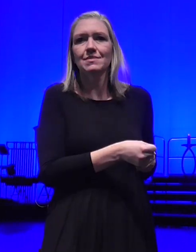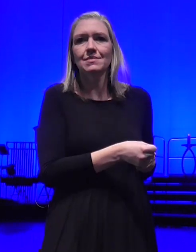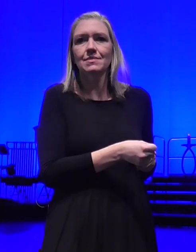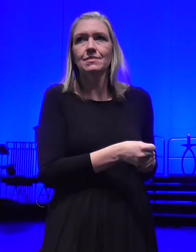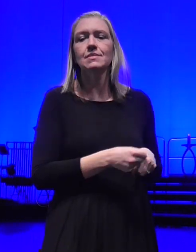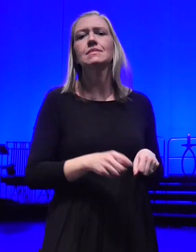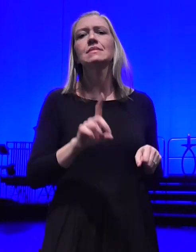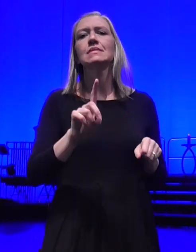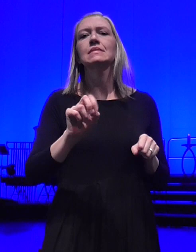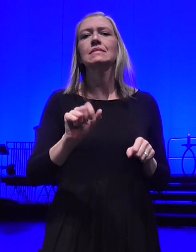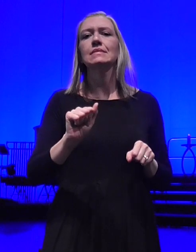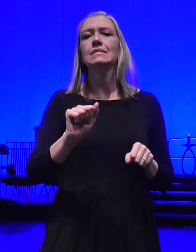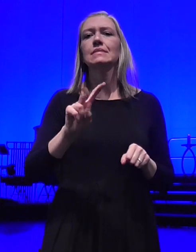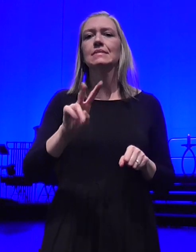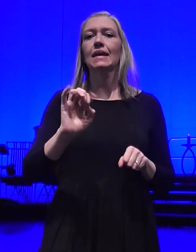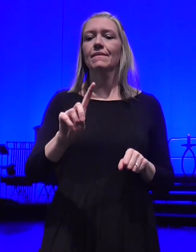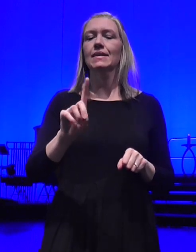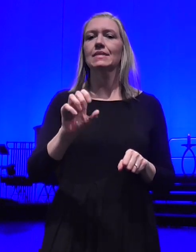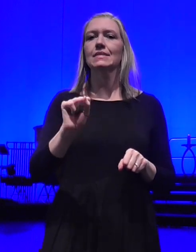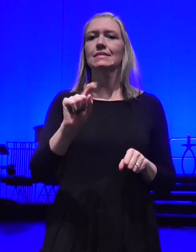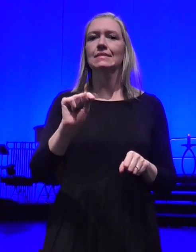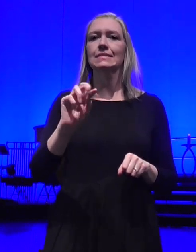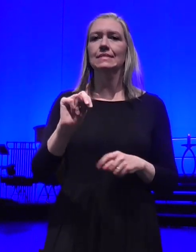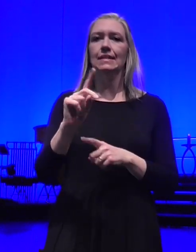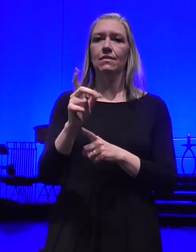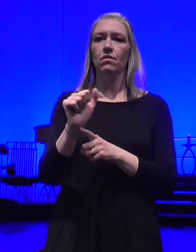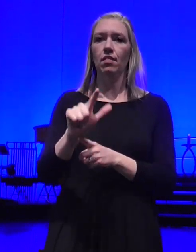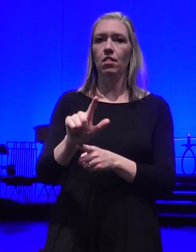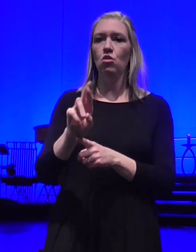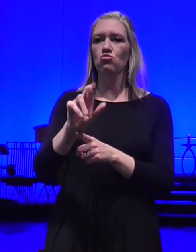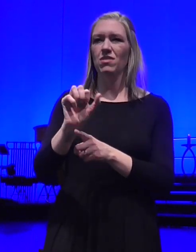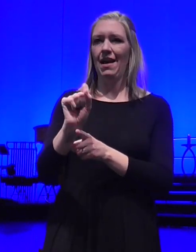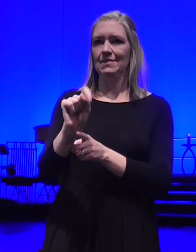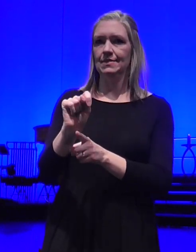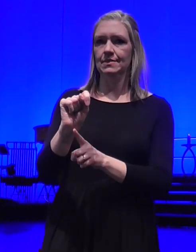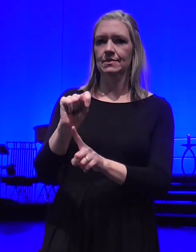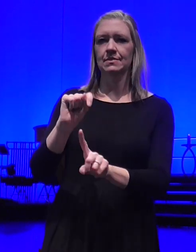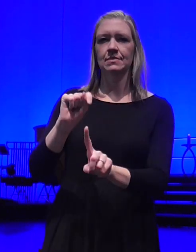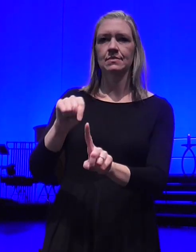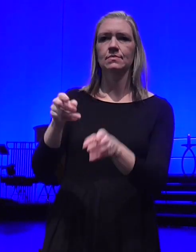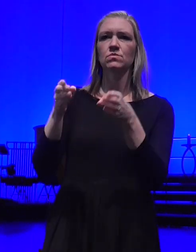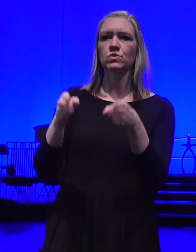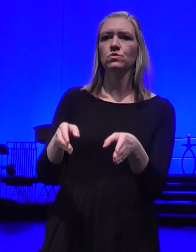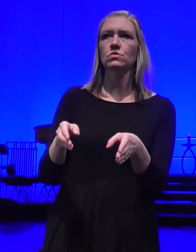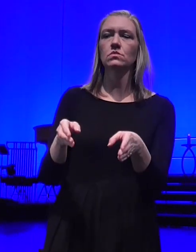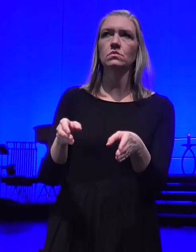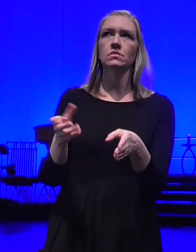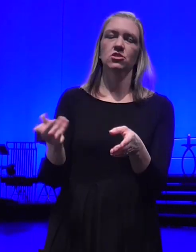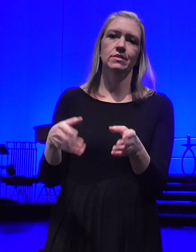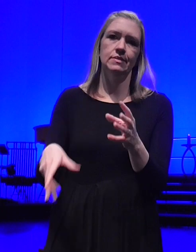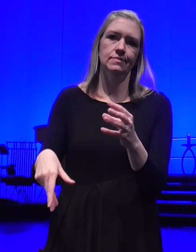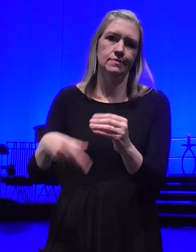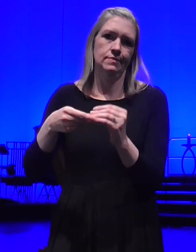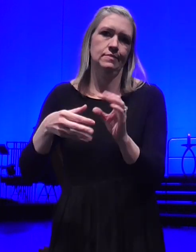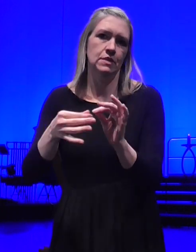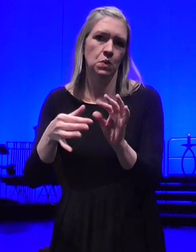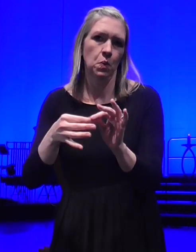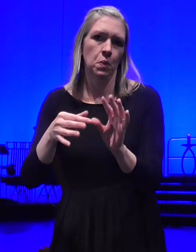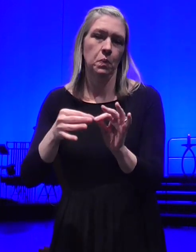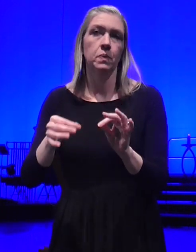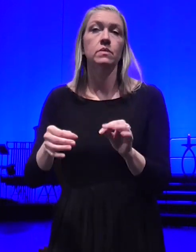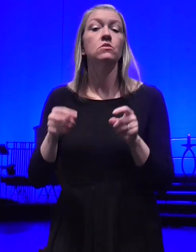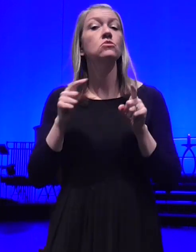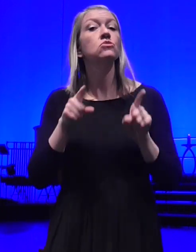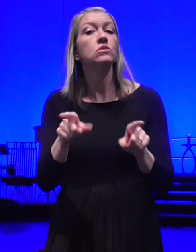David Stendhal Rast, who is someone just an aside note here, that during